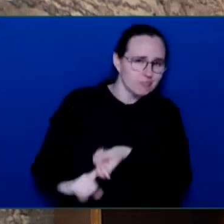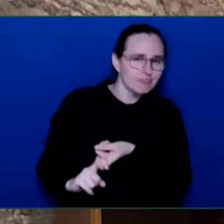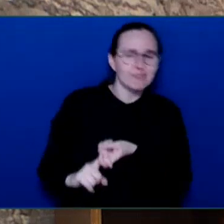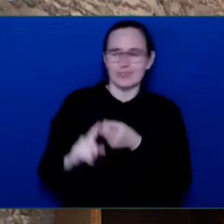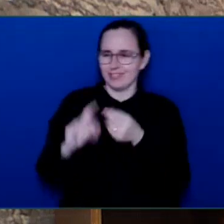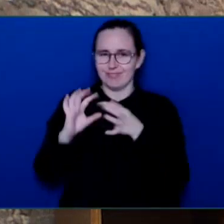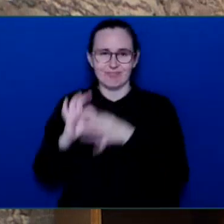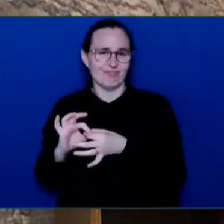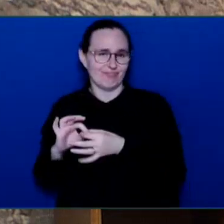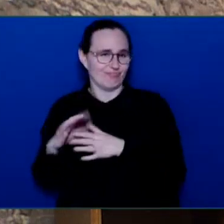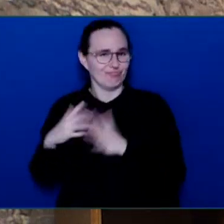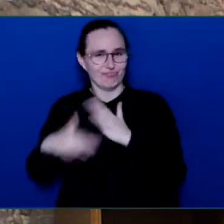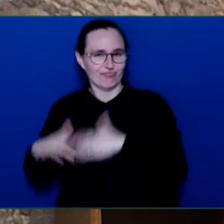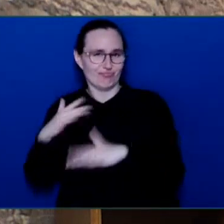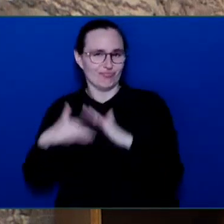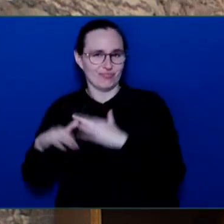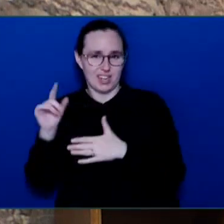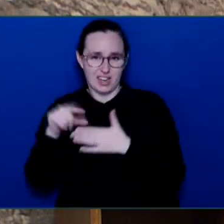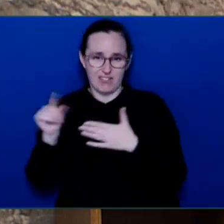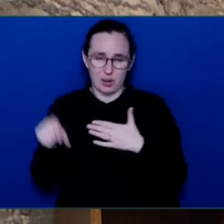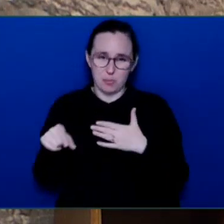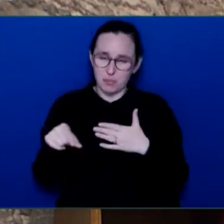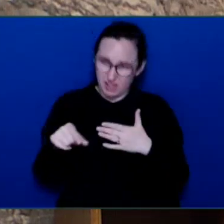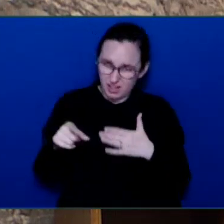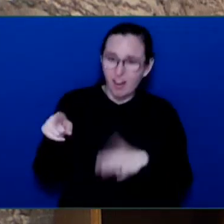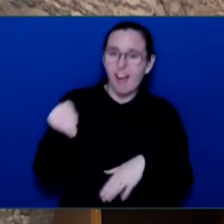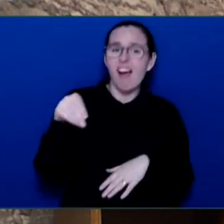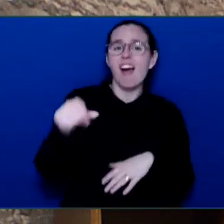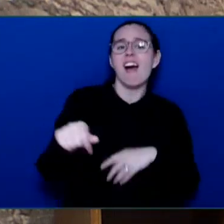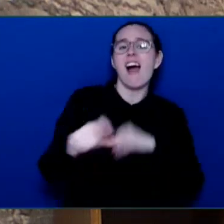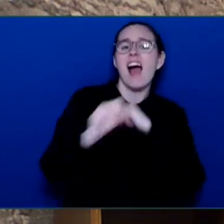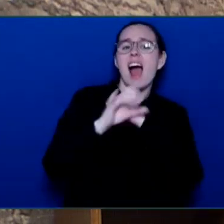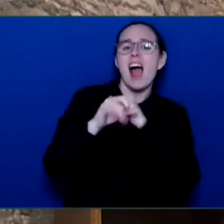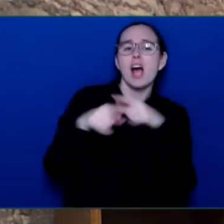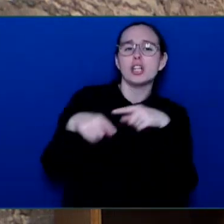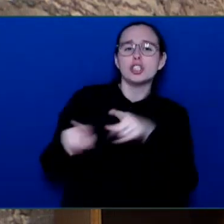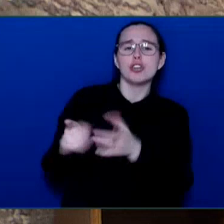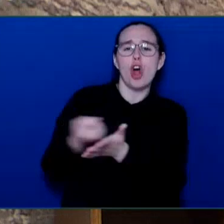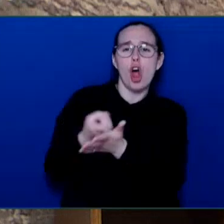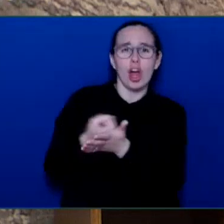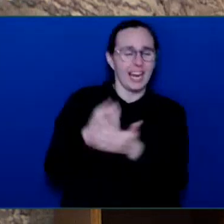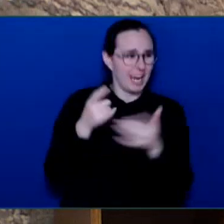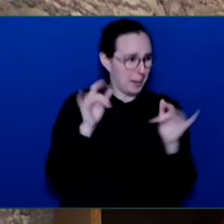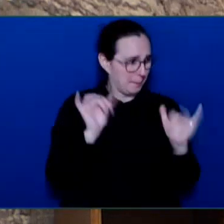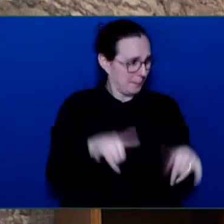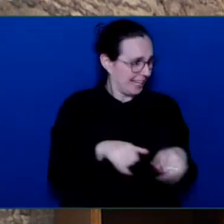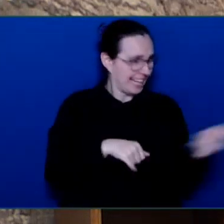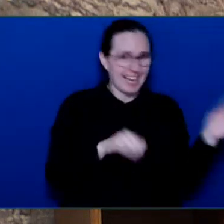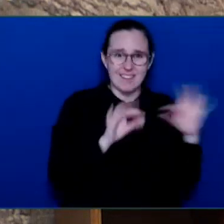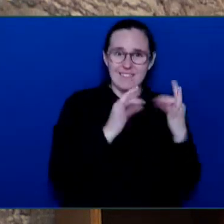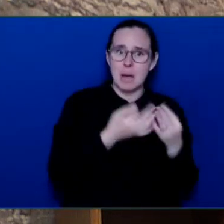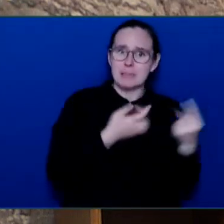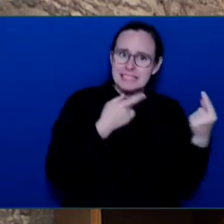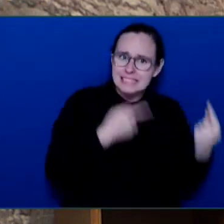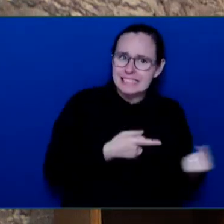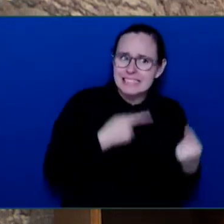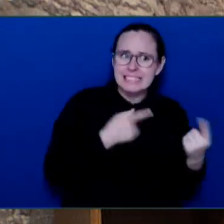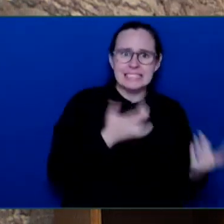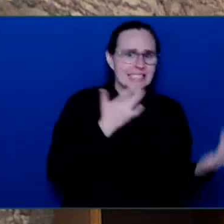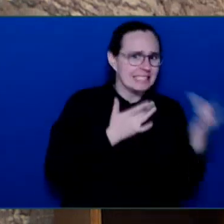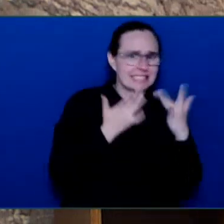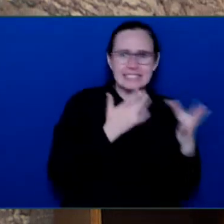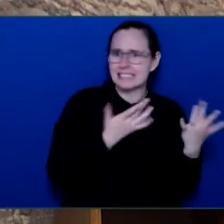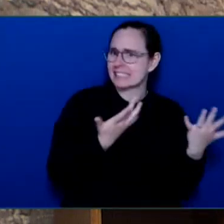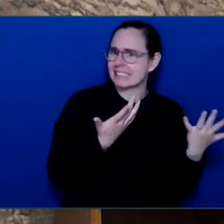BC families grapple with the worst affordability in the entire country. So again, to the Premier, why is the